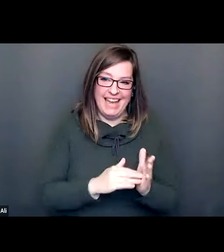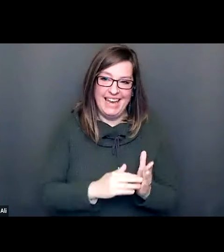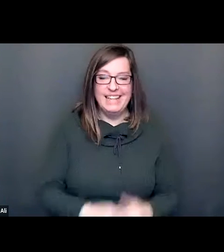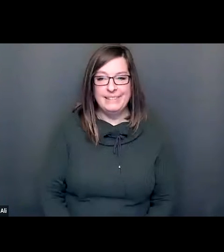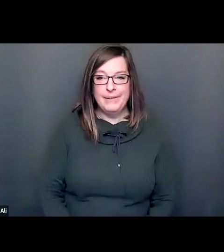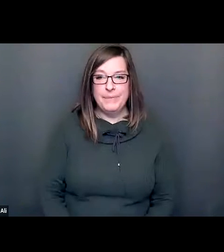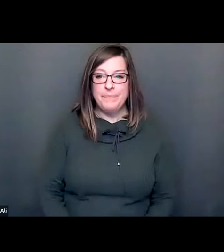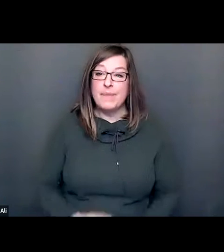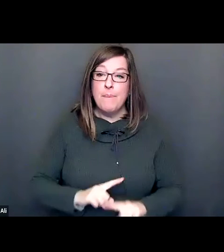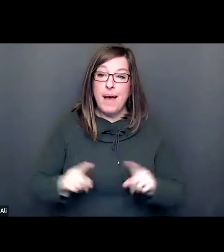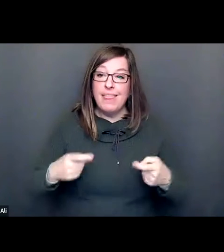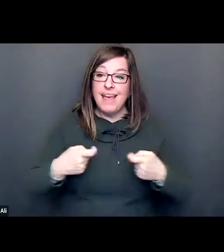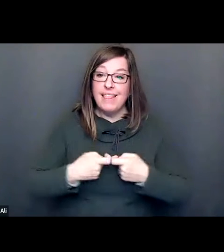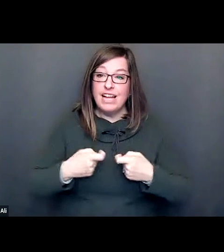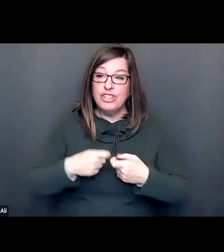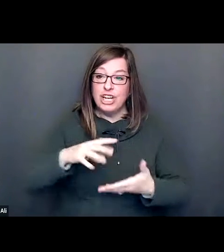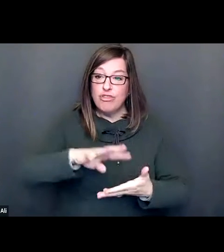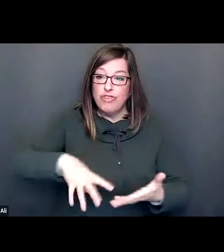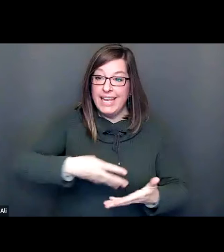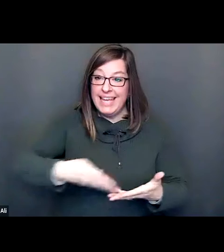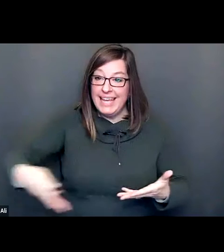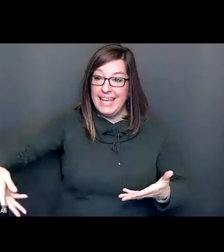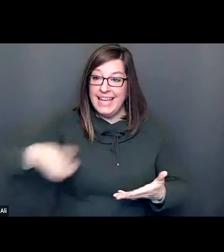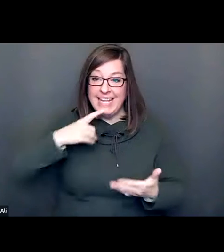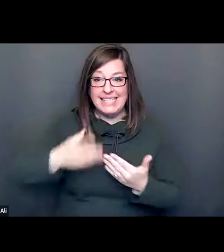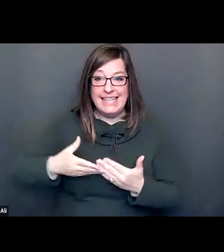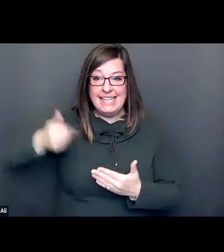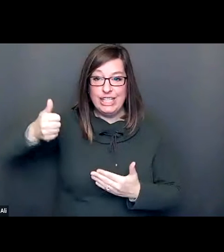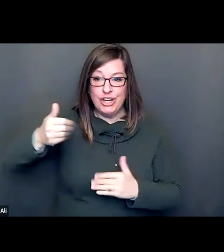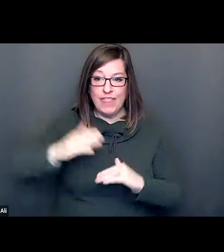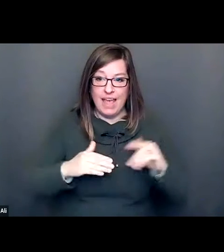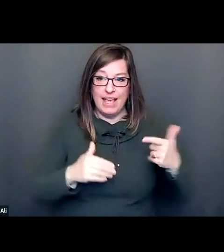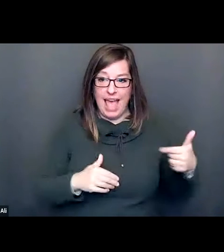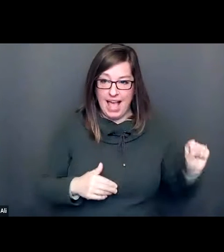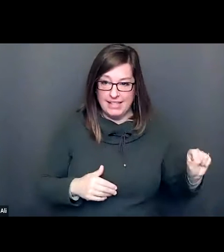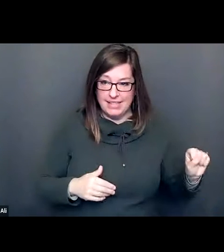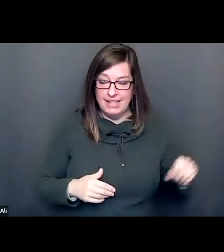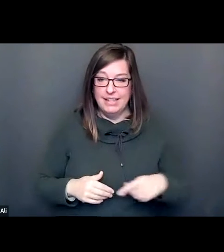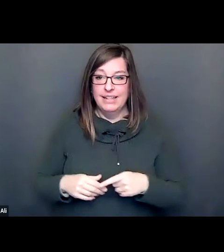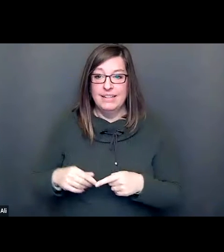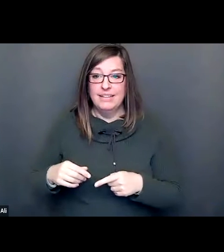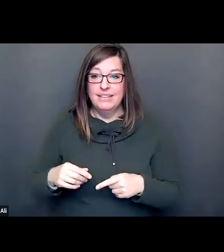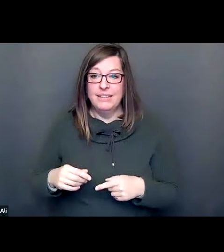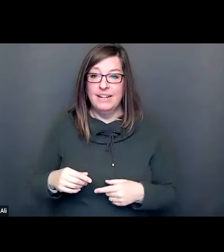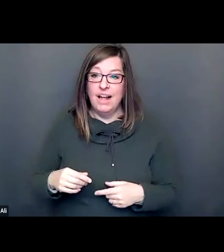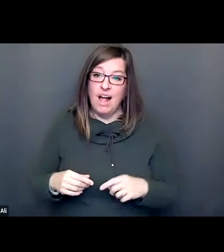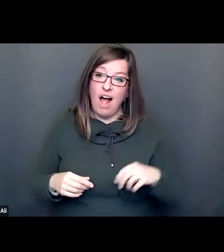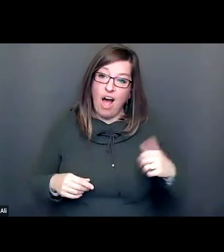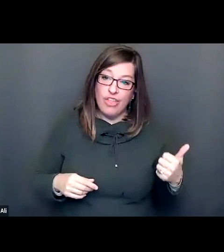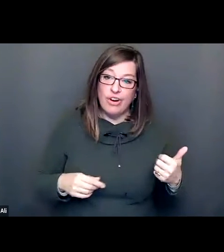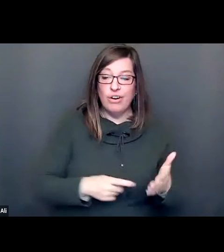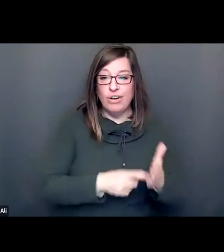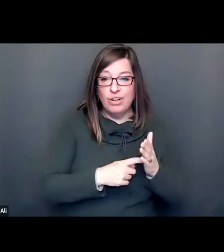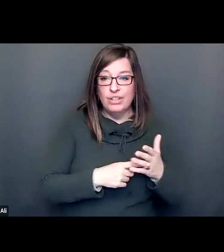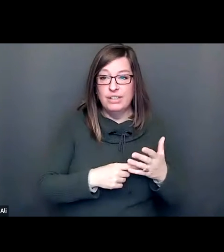the electric grid is actually the easiest of all these tasks, because the other tasks include, you know,